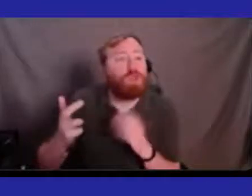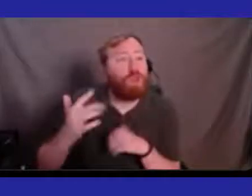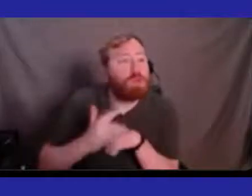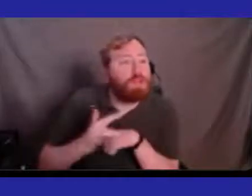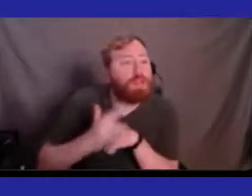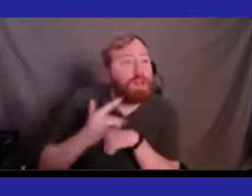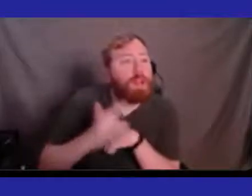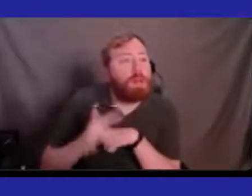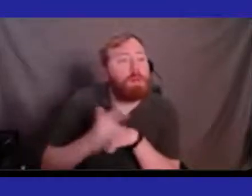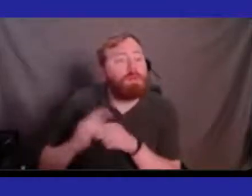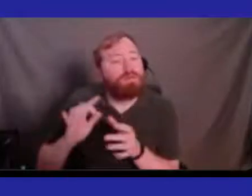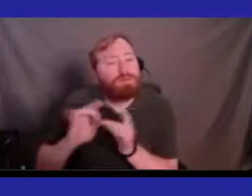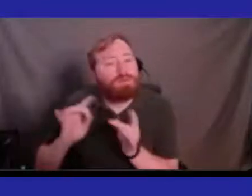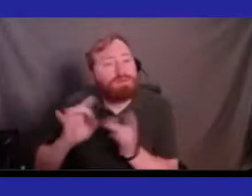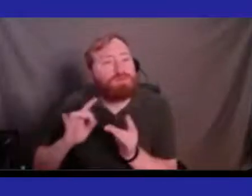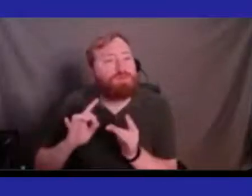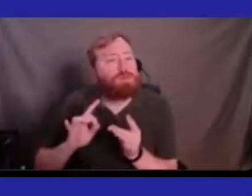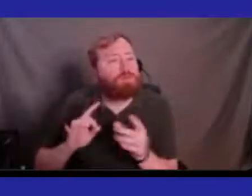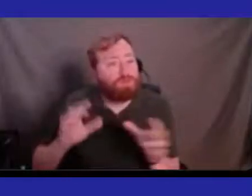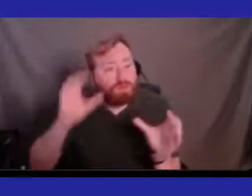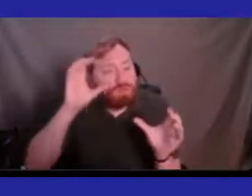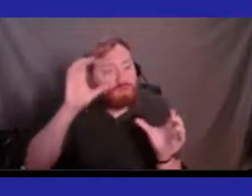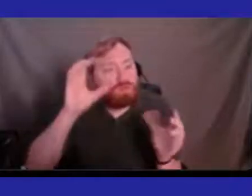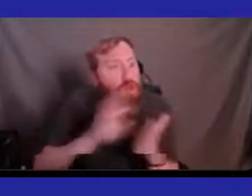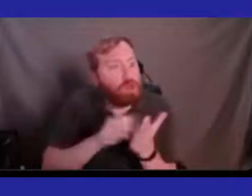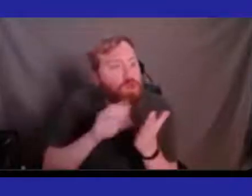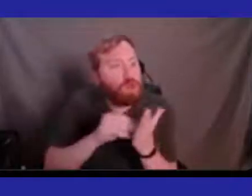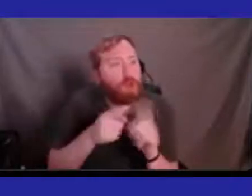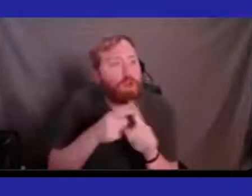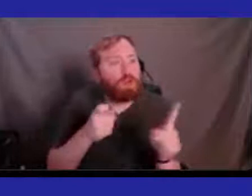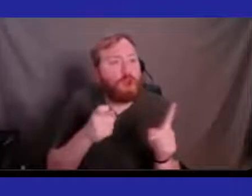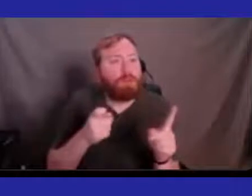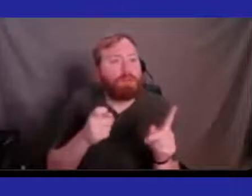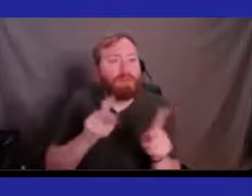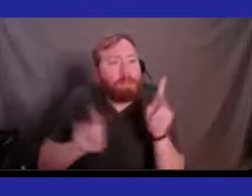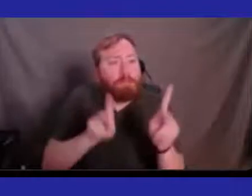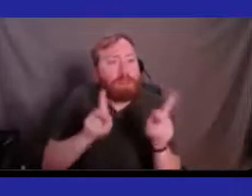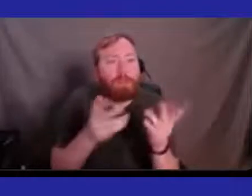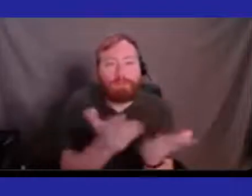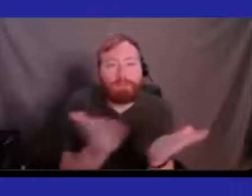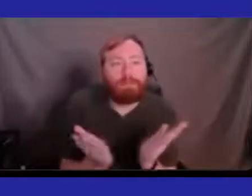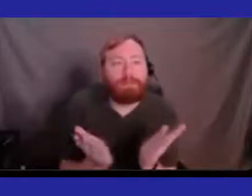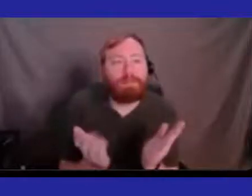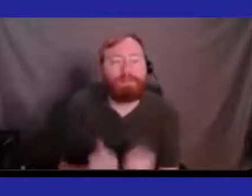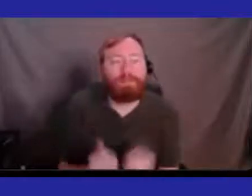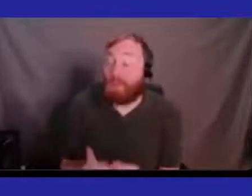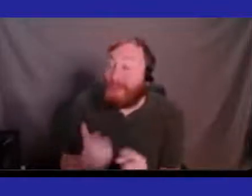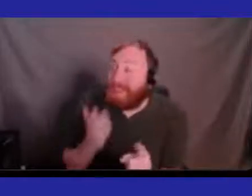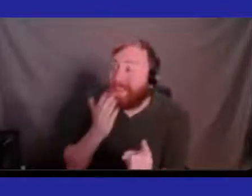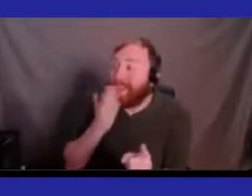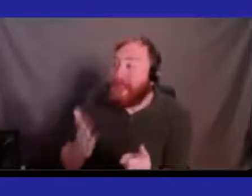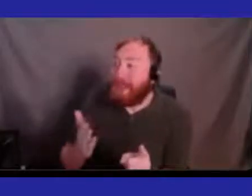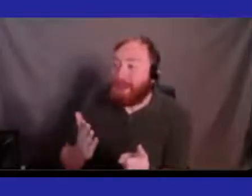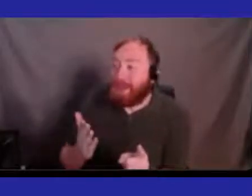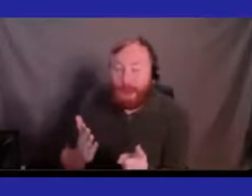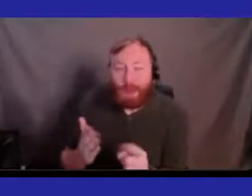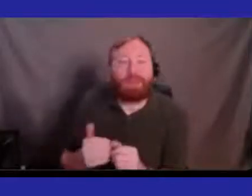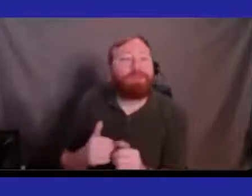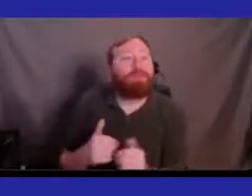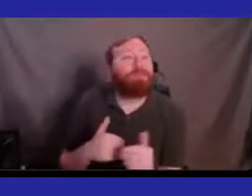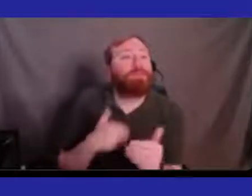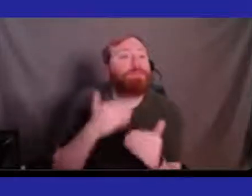from our constituents. Thank you. Thank you. We appreciate your tuning in. Our next speaker is somebody